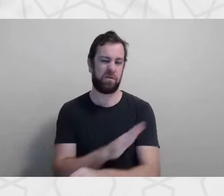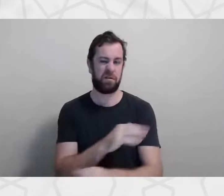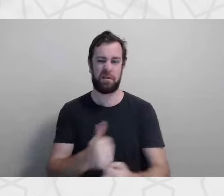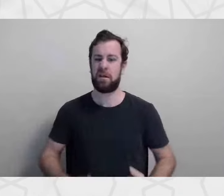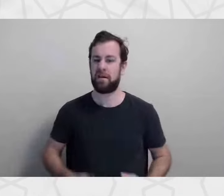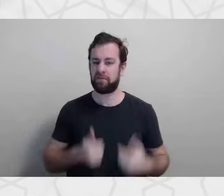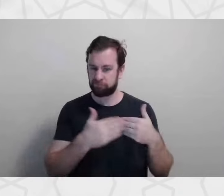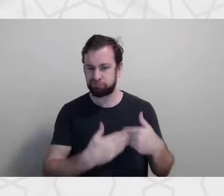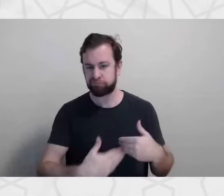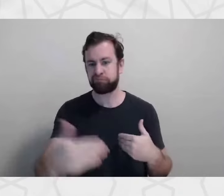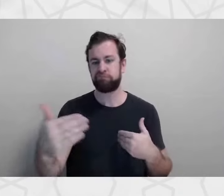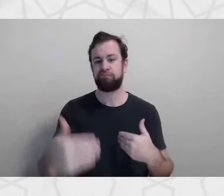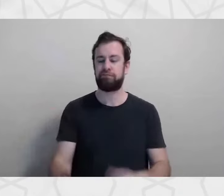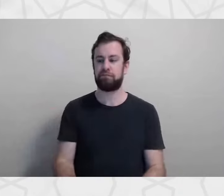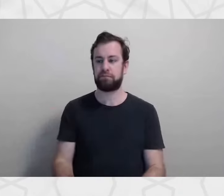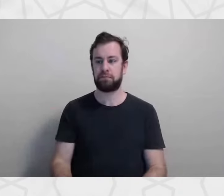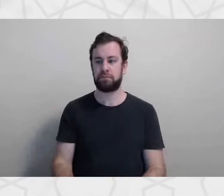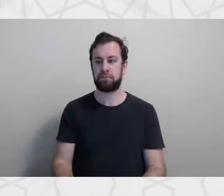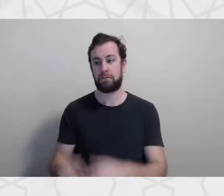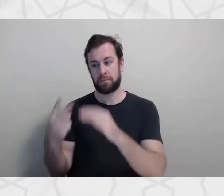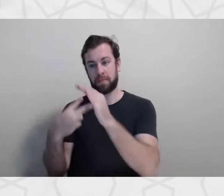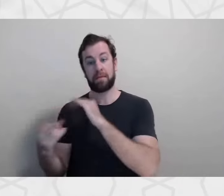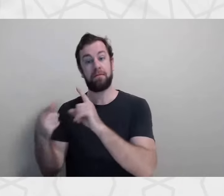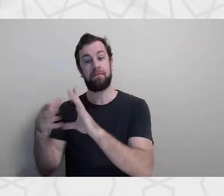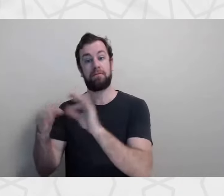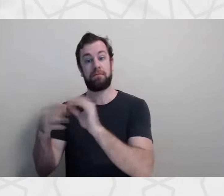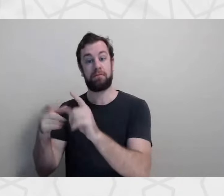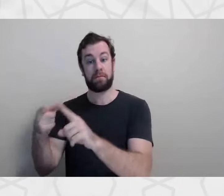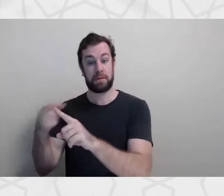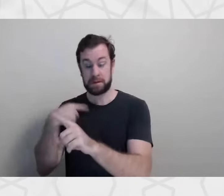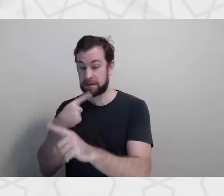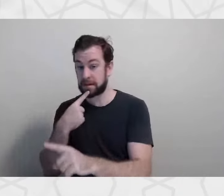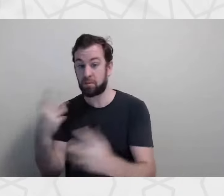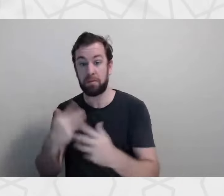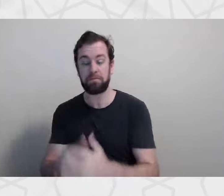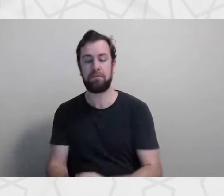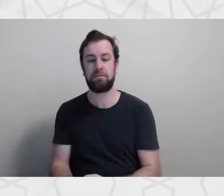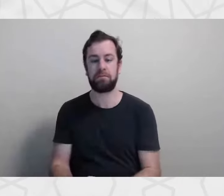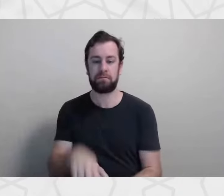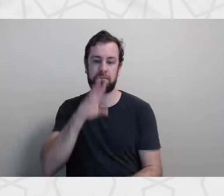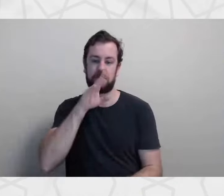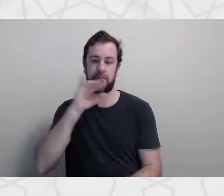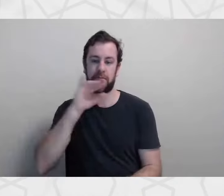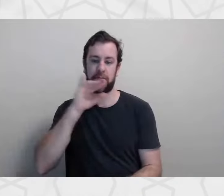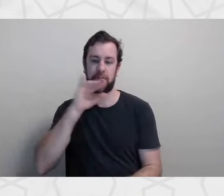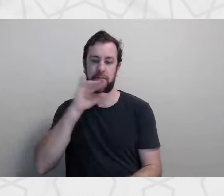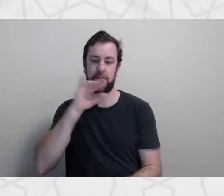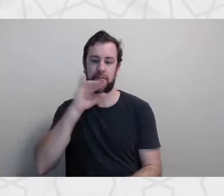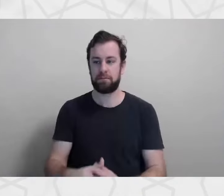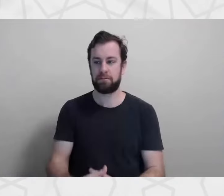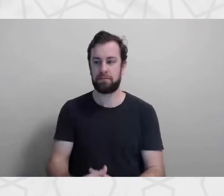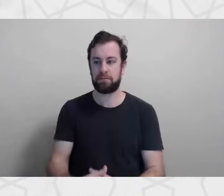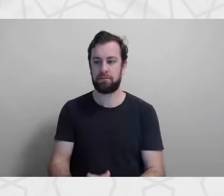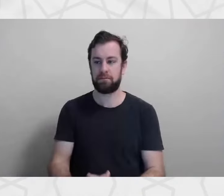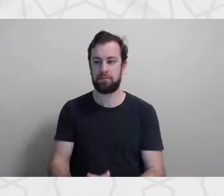is reported to have said, "Inna bayna yaday as-sa'a kadhabin fahdhuruhum."